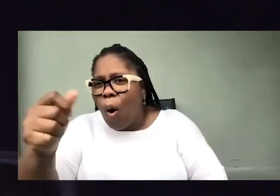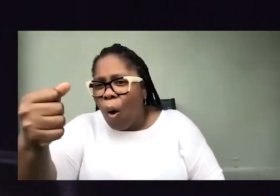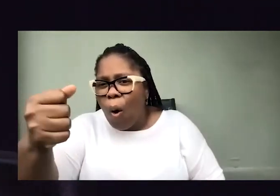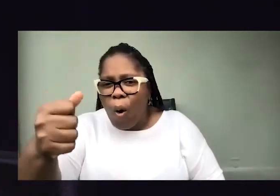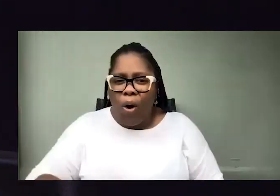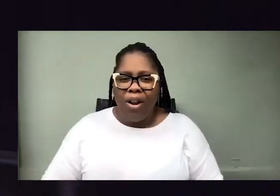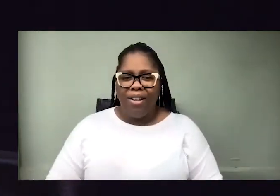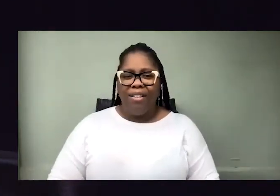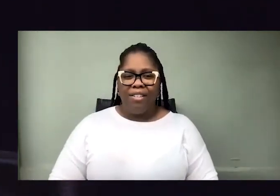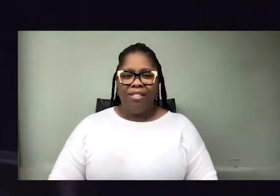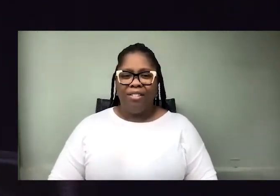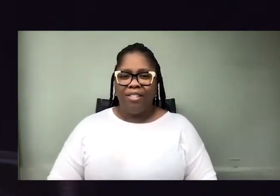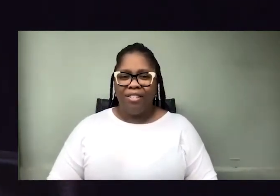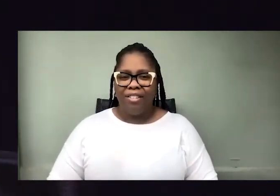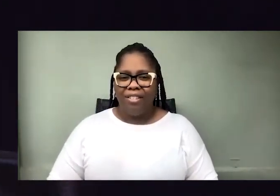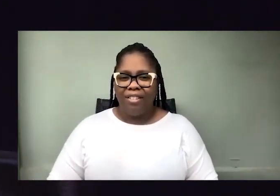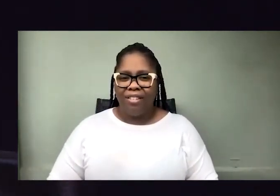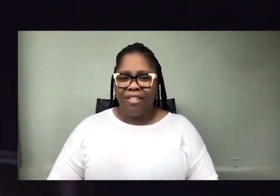Thank